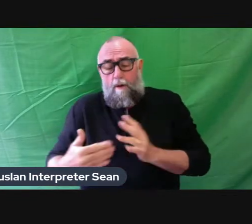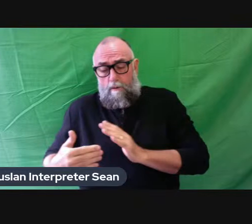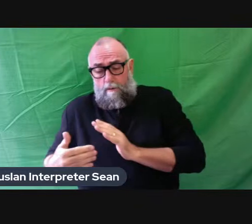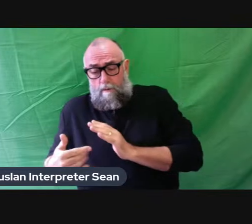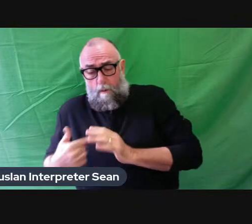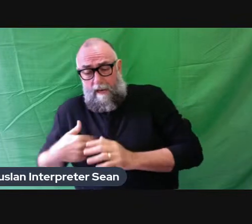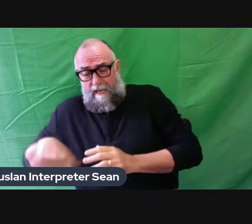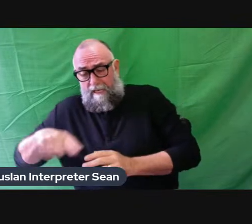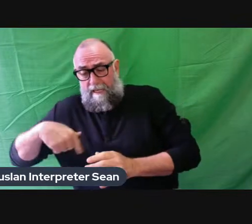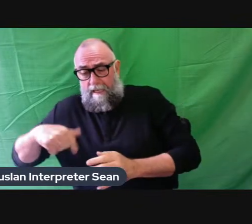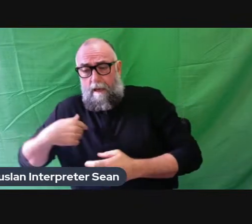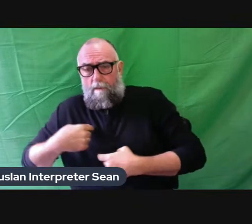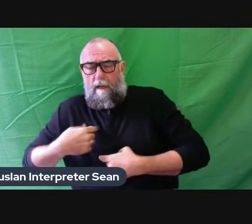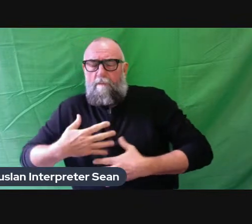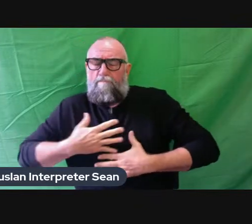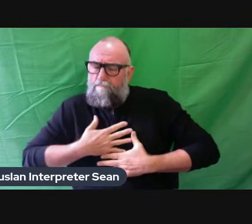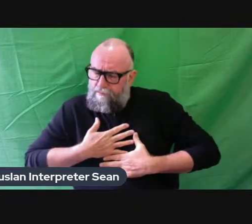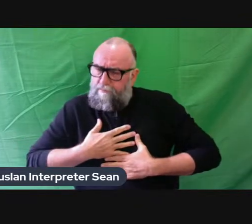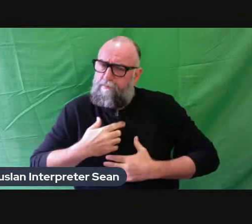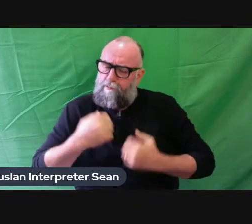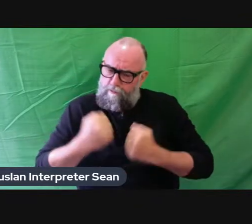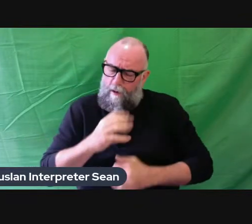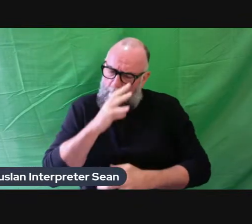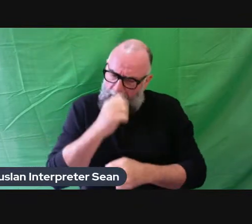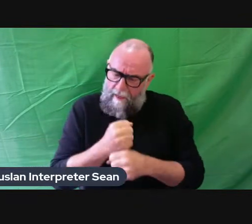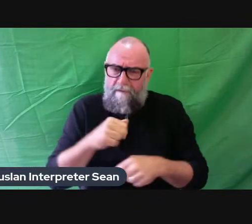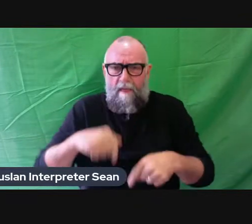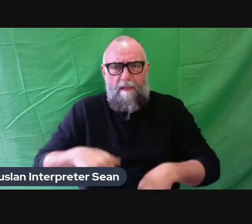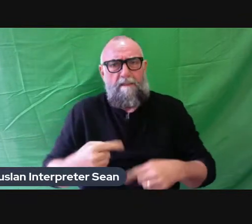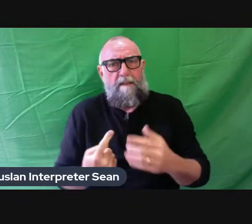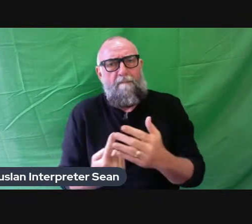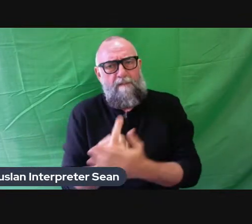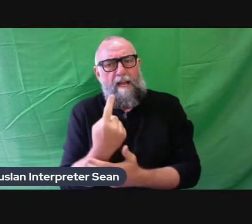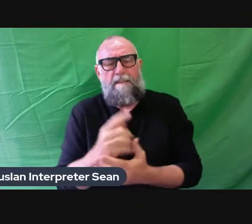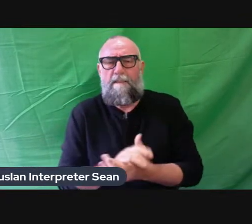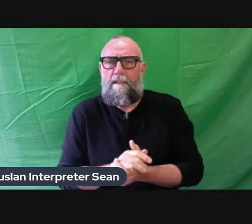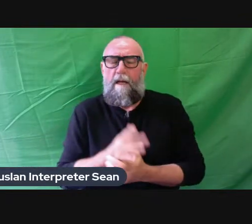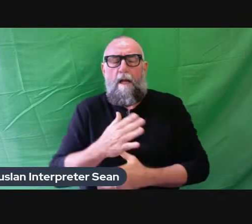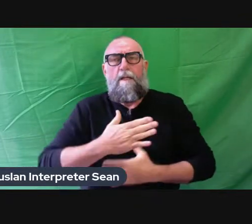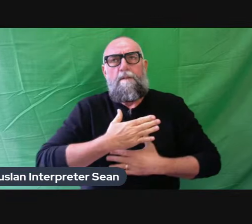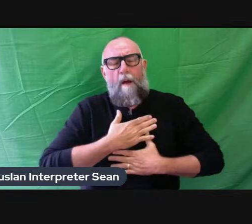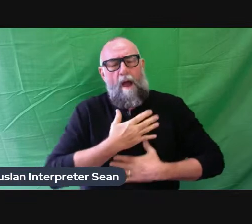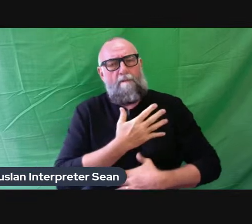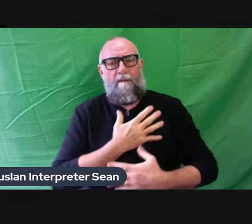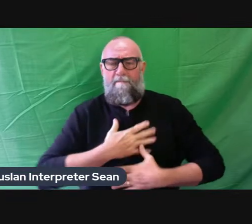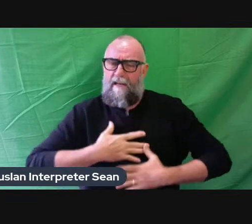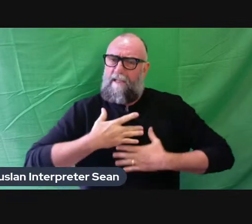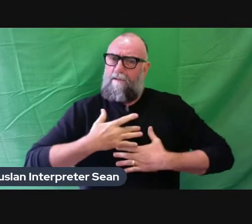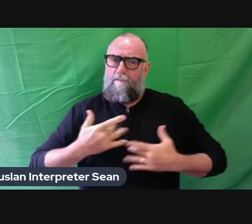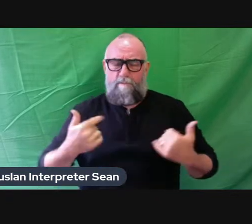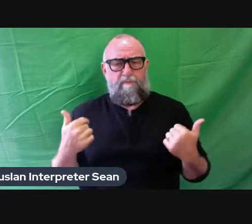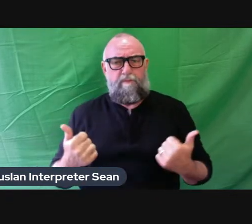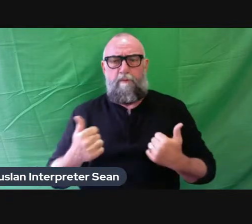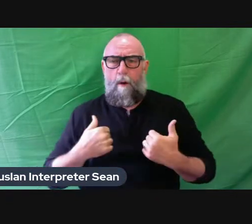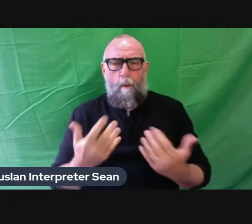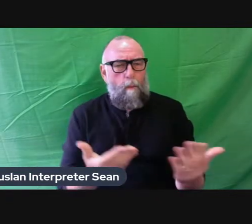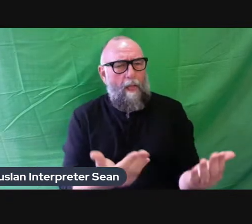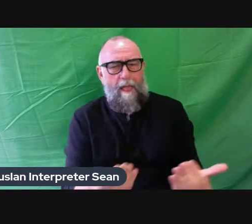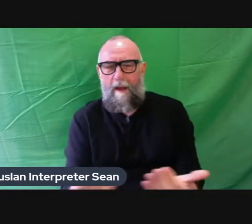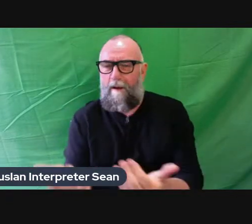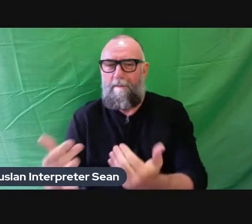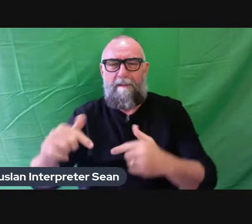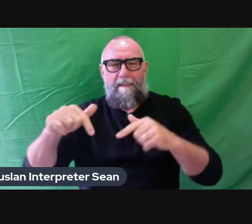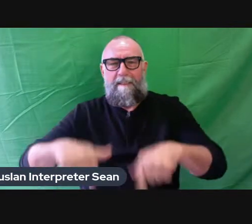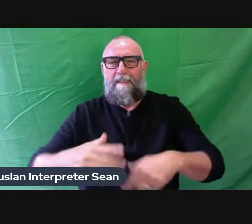including myself, and I'll explain more about that in just a moment. But it is my absolute privilege to welcome each and every one of you to the Stroke